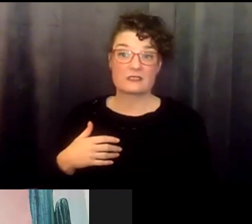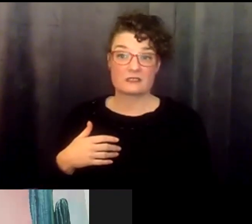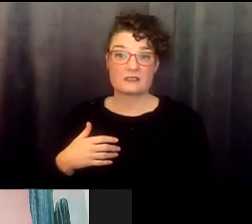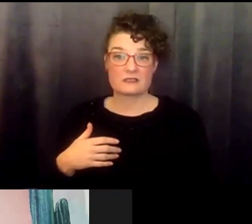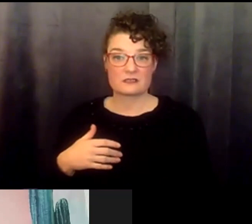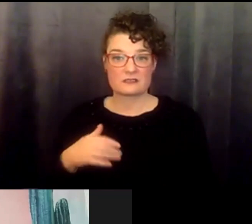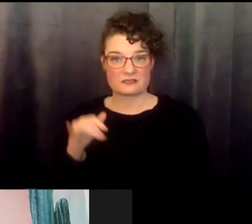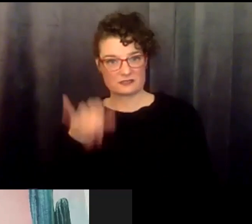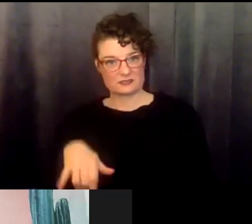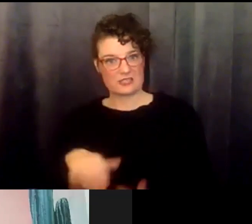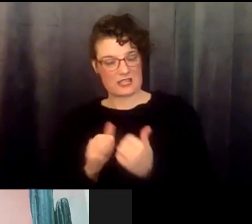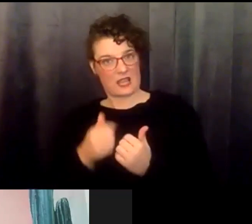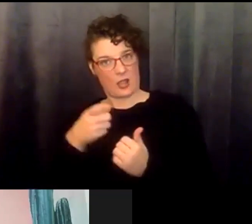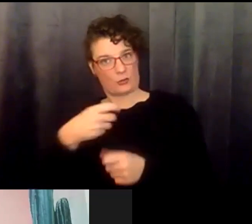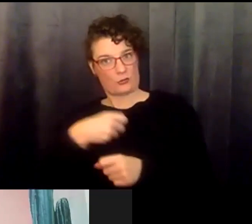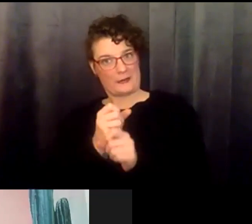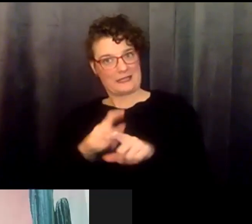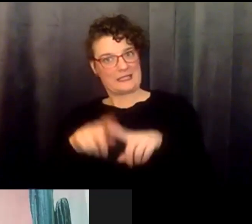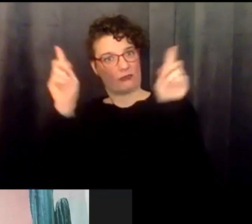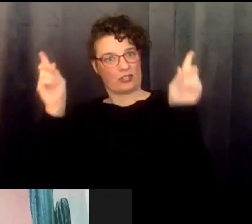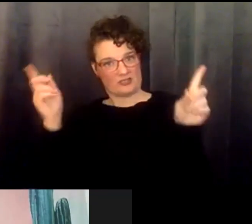that's how you're making an impact.